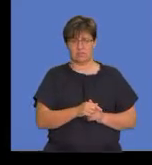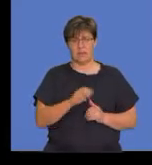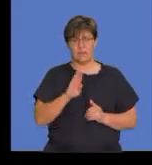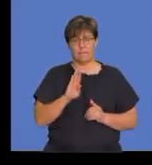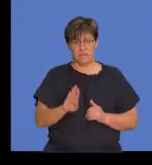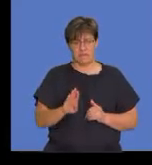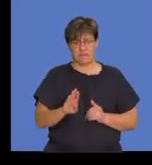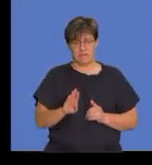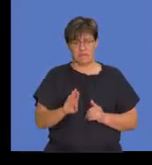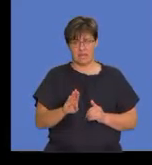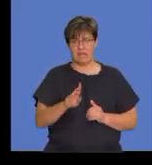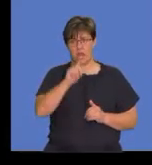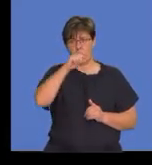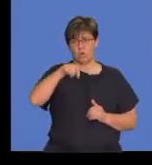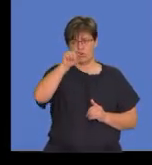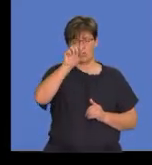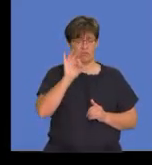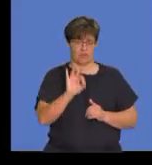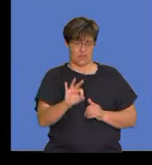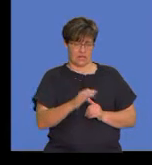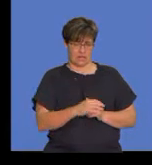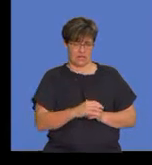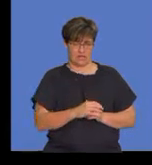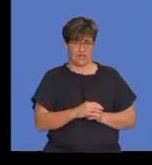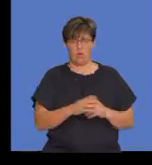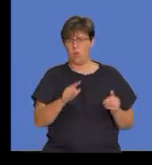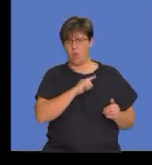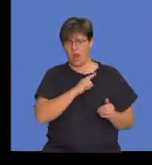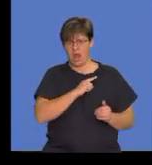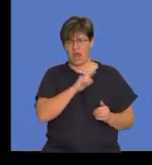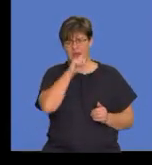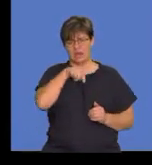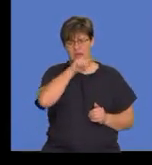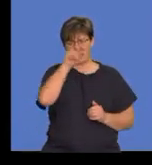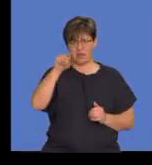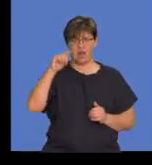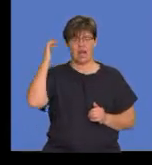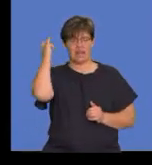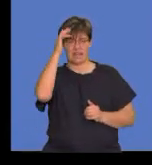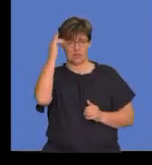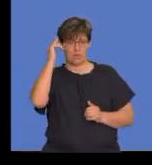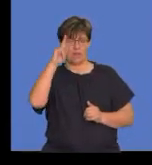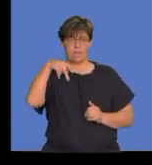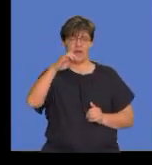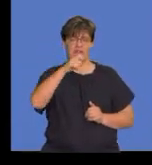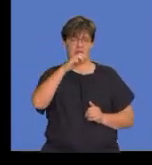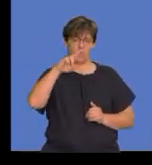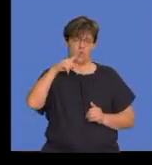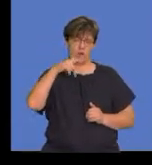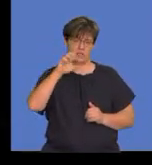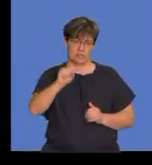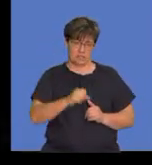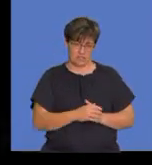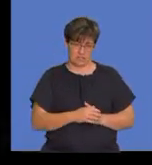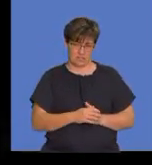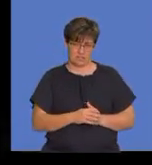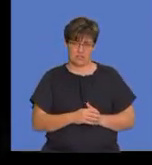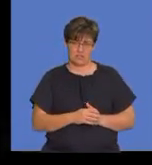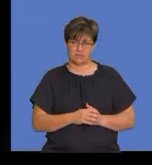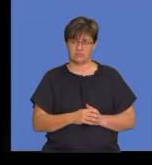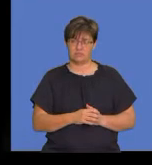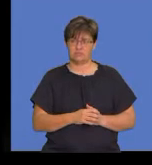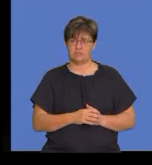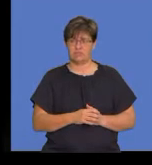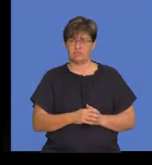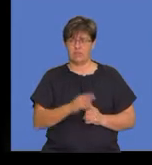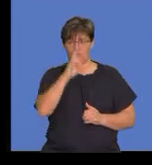side B is root of 3. By the way, I got root of 3 using the theorem of Pythagoras. So let's